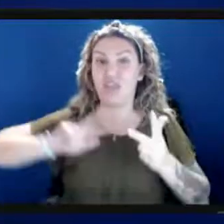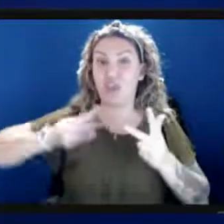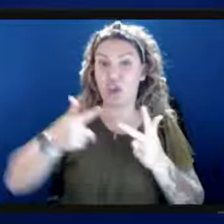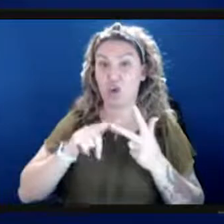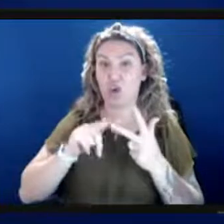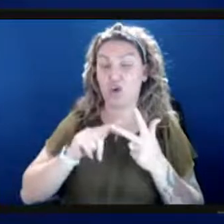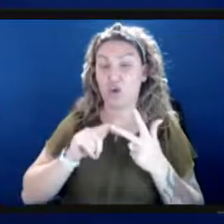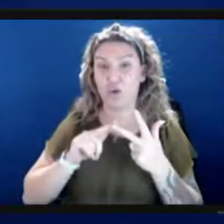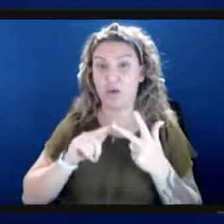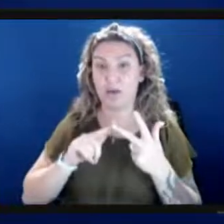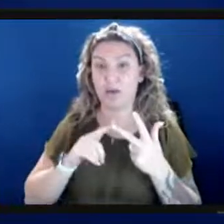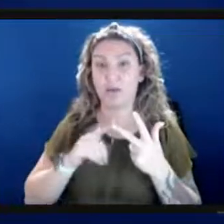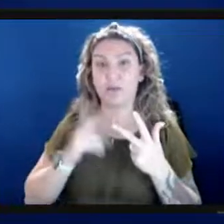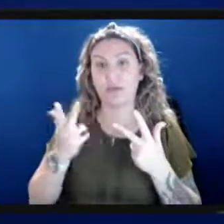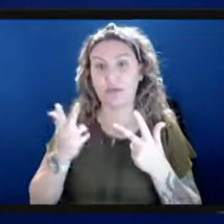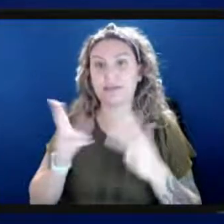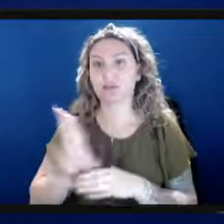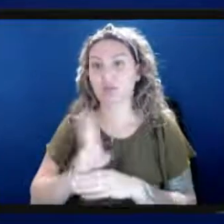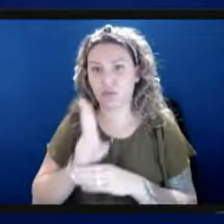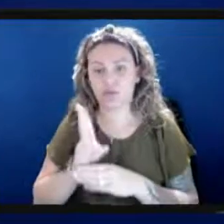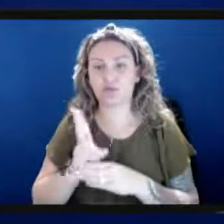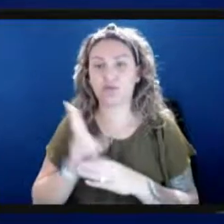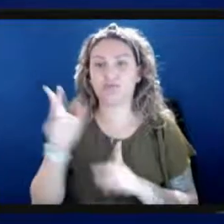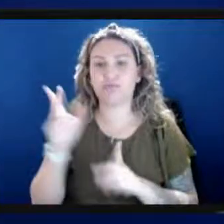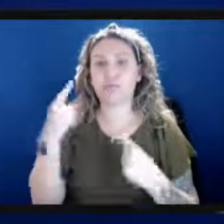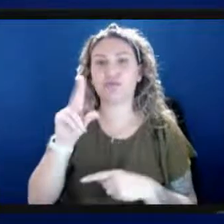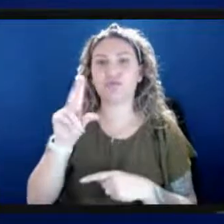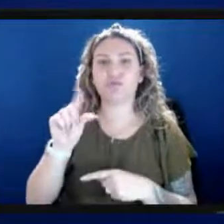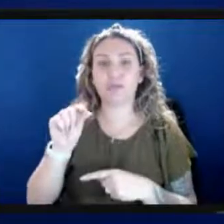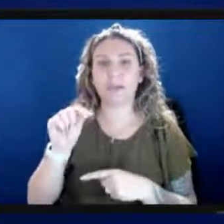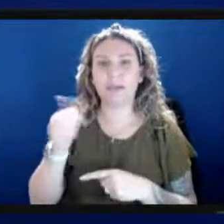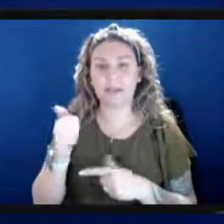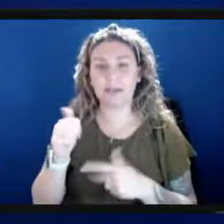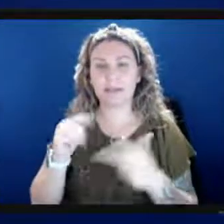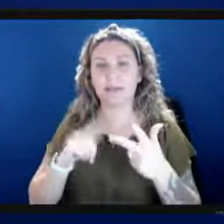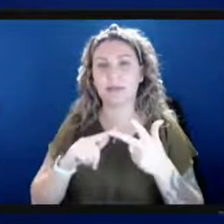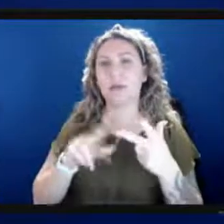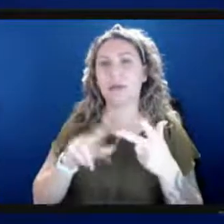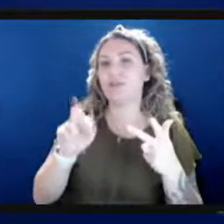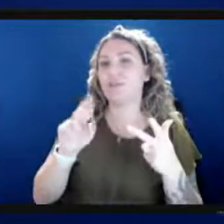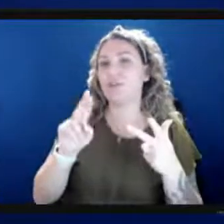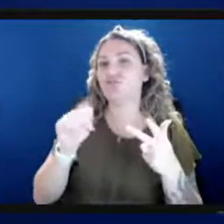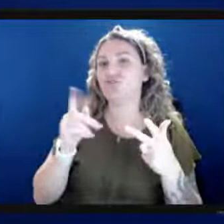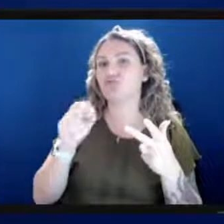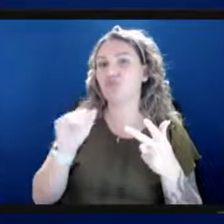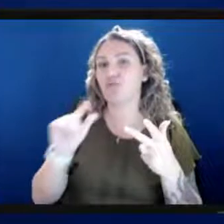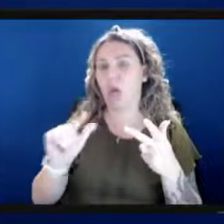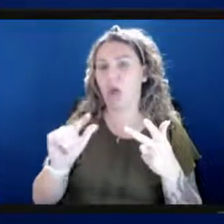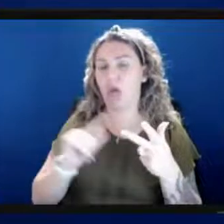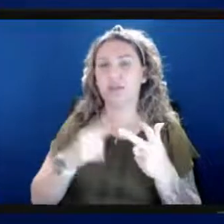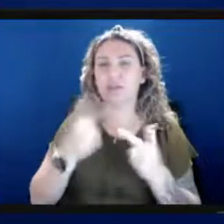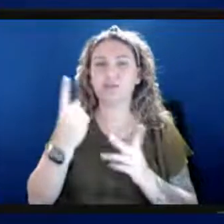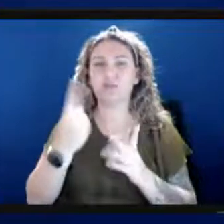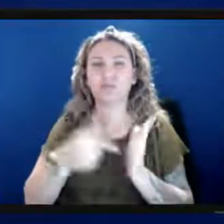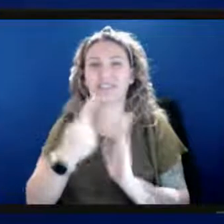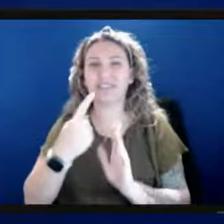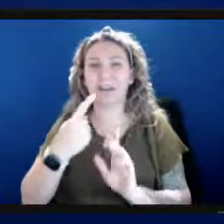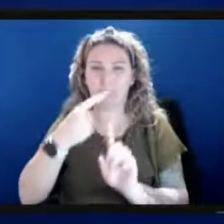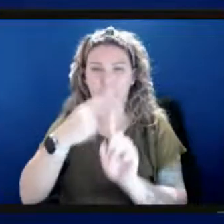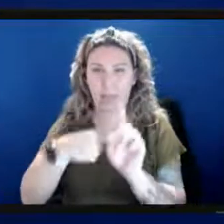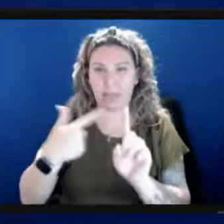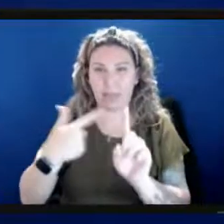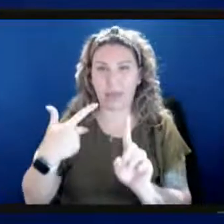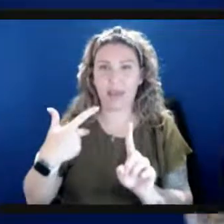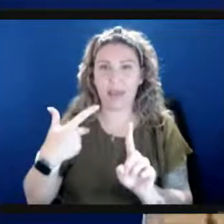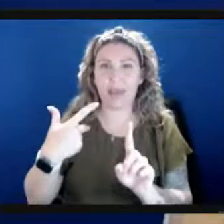out there that has been there for a while, since 2010, is called Vivitrol. It's a once-a-month injection of